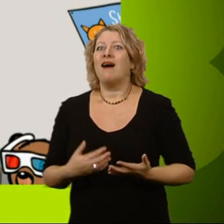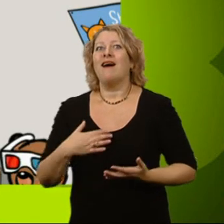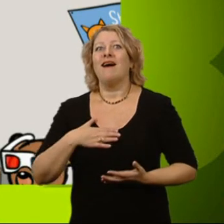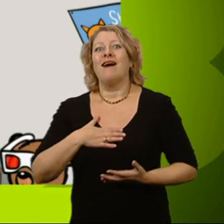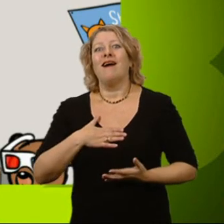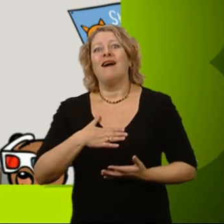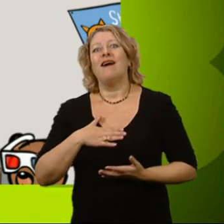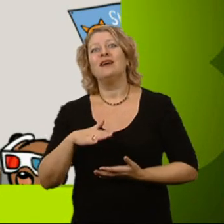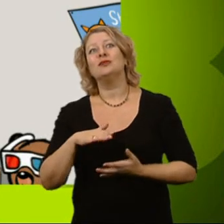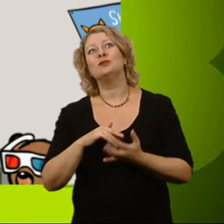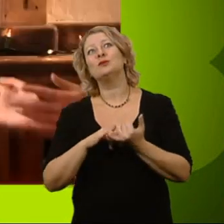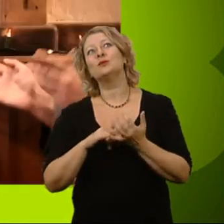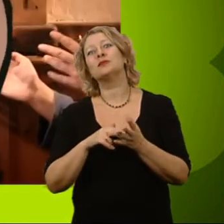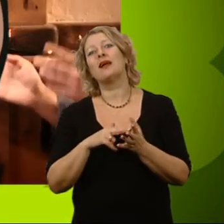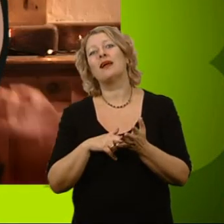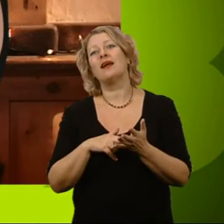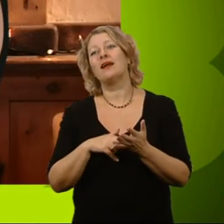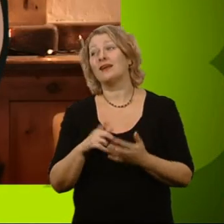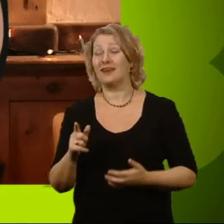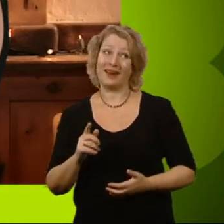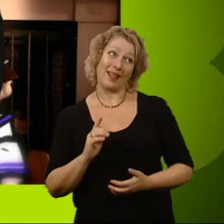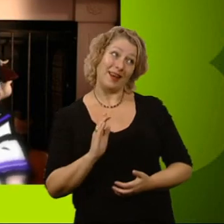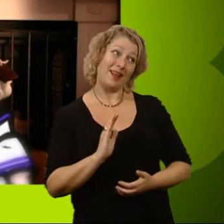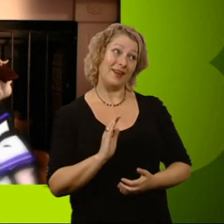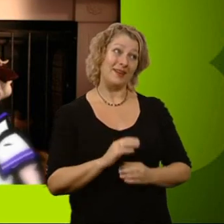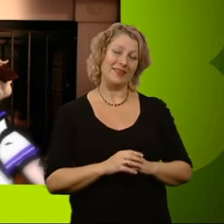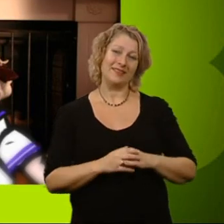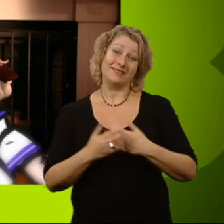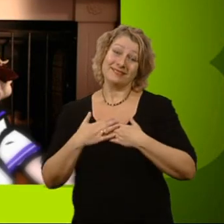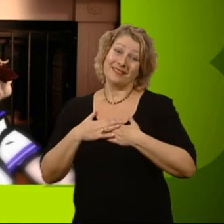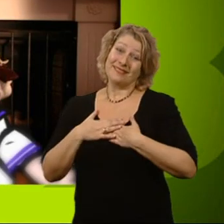Little Susan? Hello. Love.